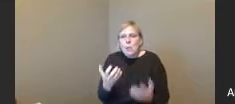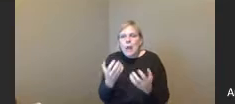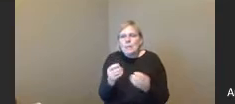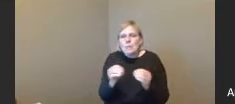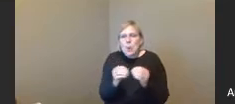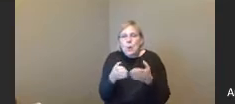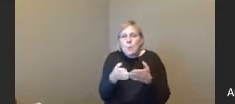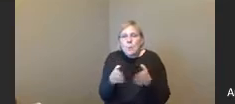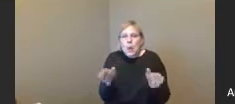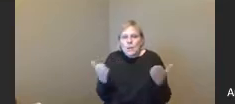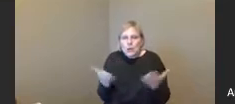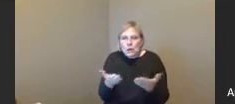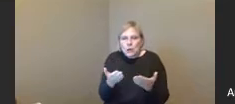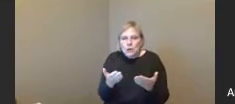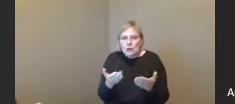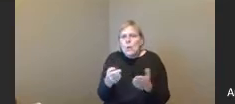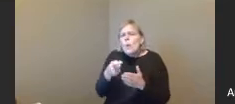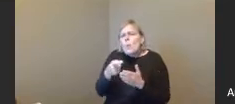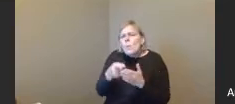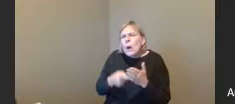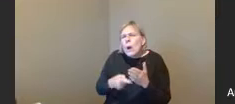broad here. What